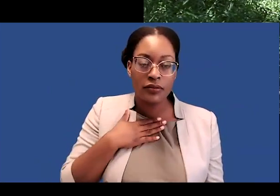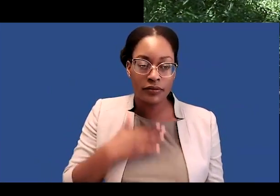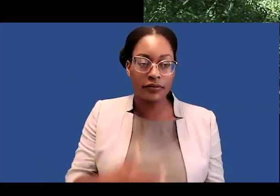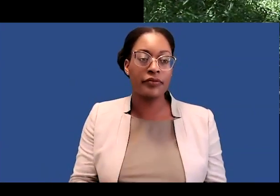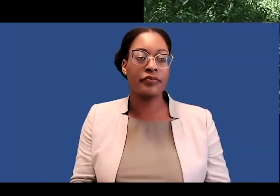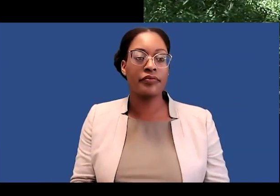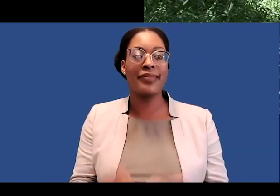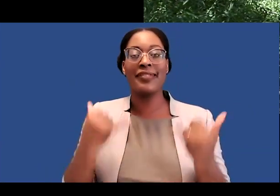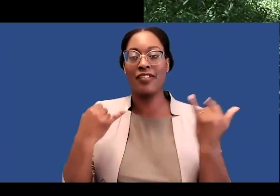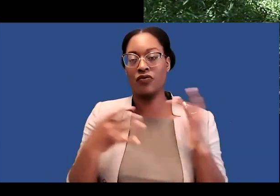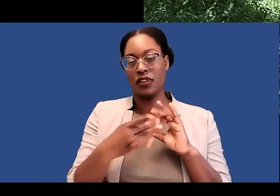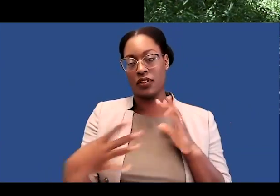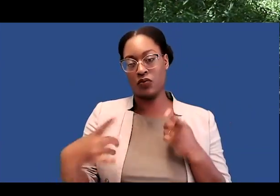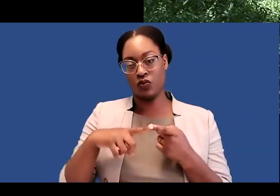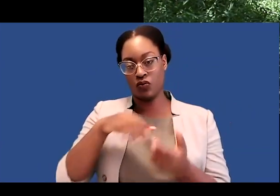And release to center.